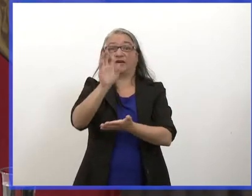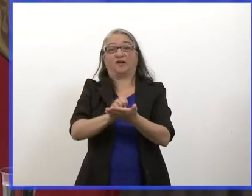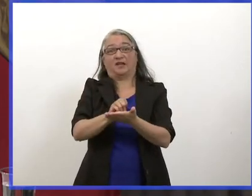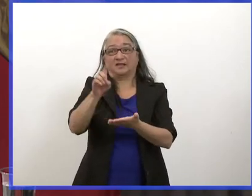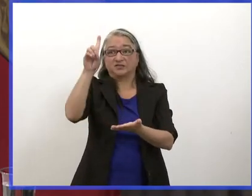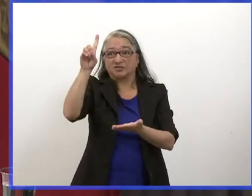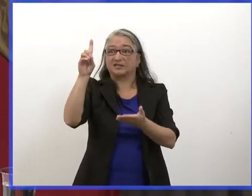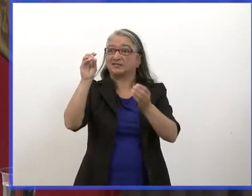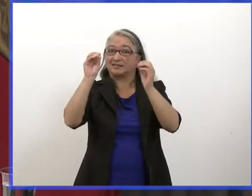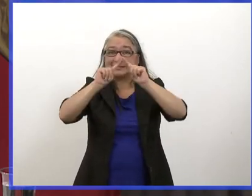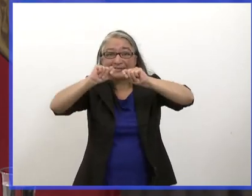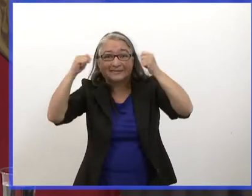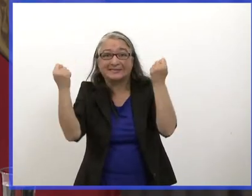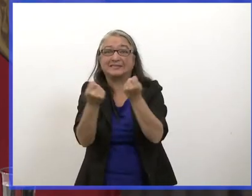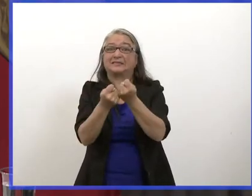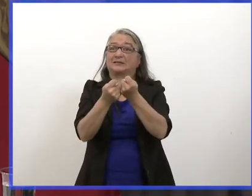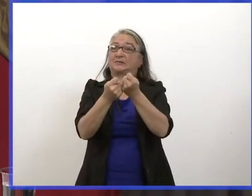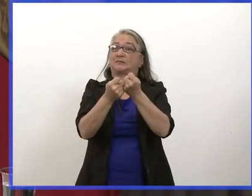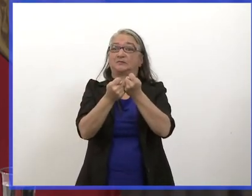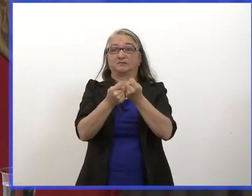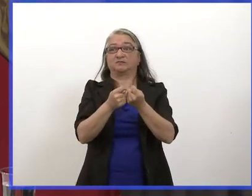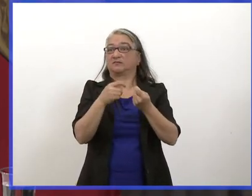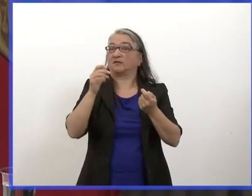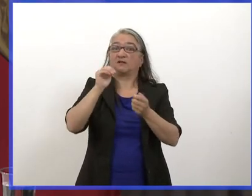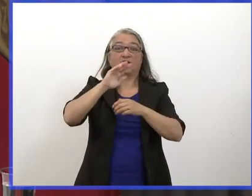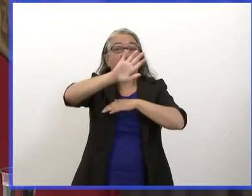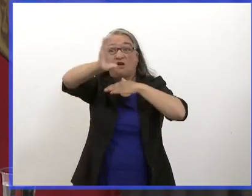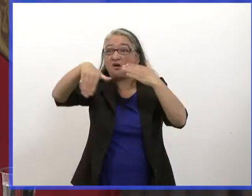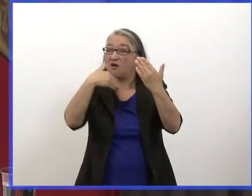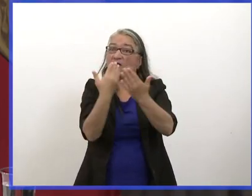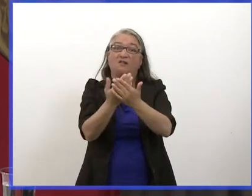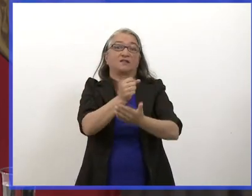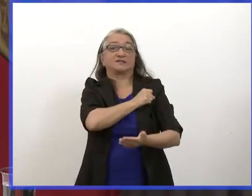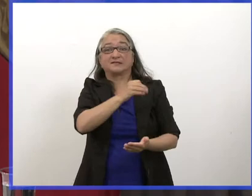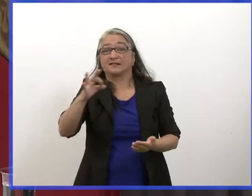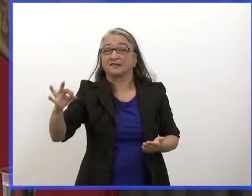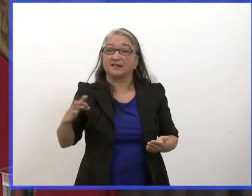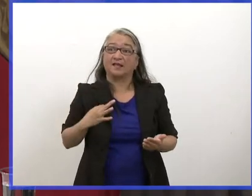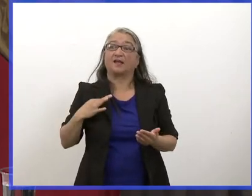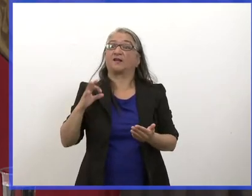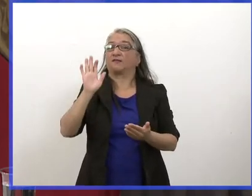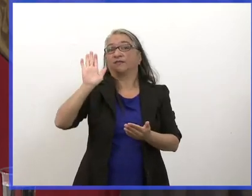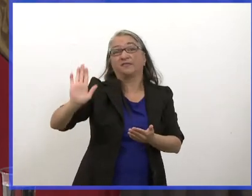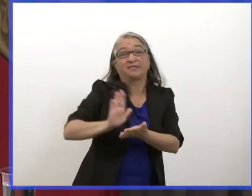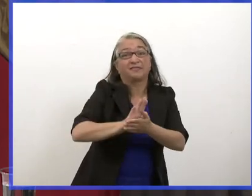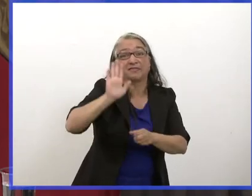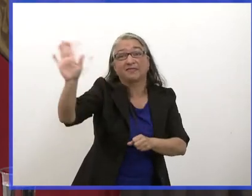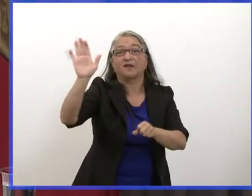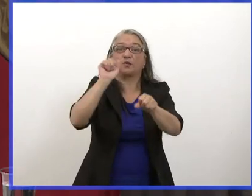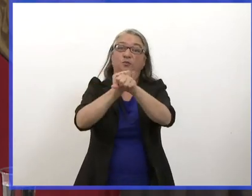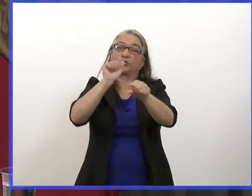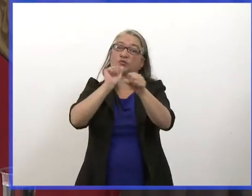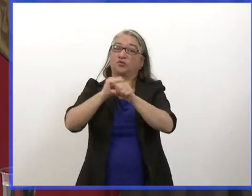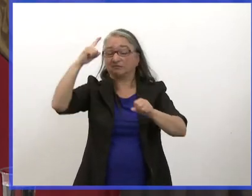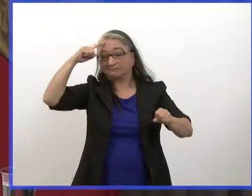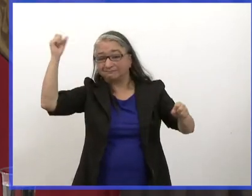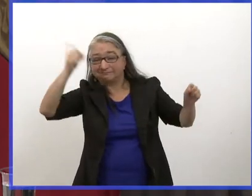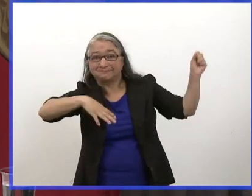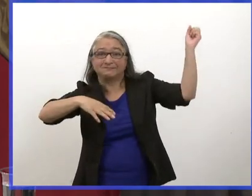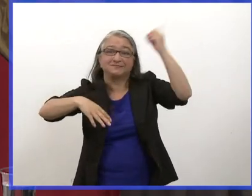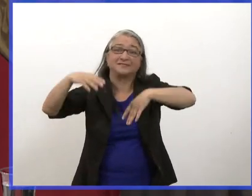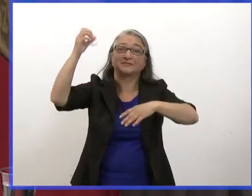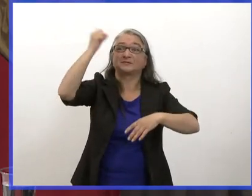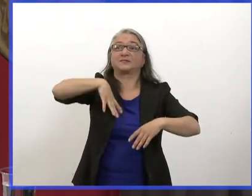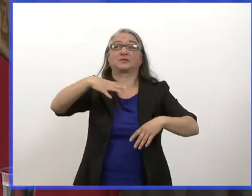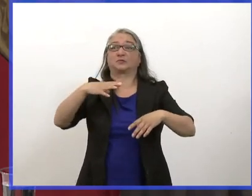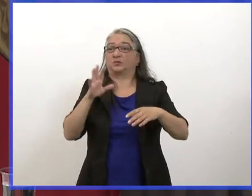as well. Thank you to you for your proactive and collaborative work during these very challenging times to keep parents